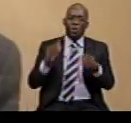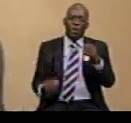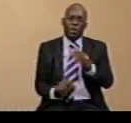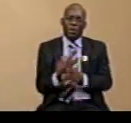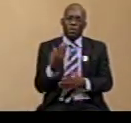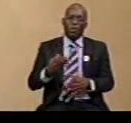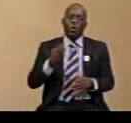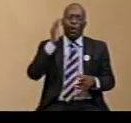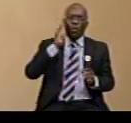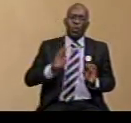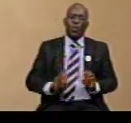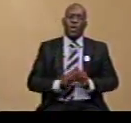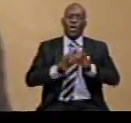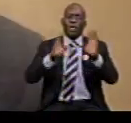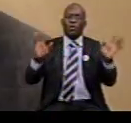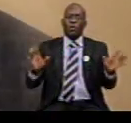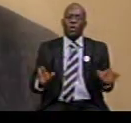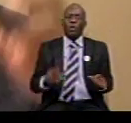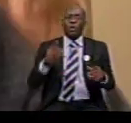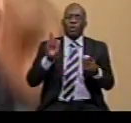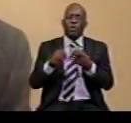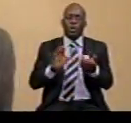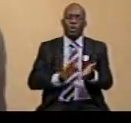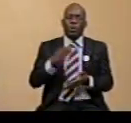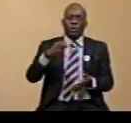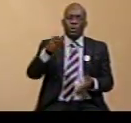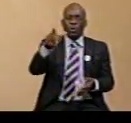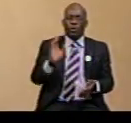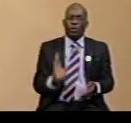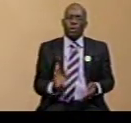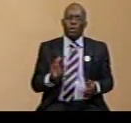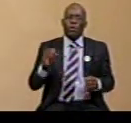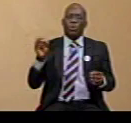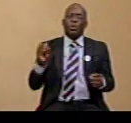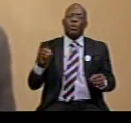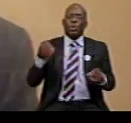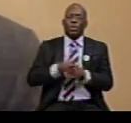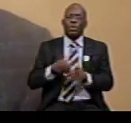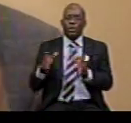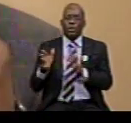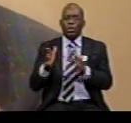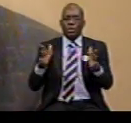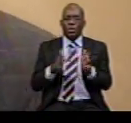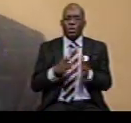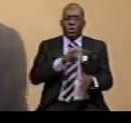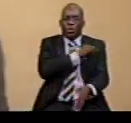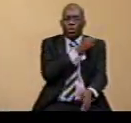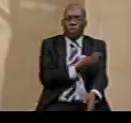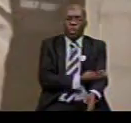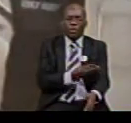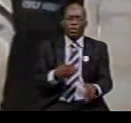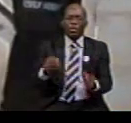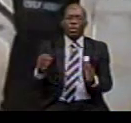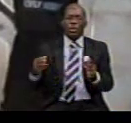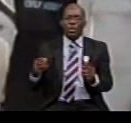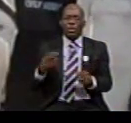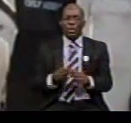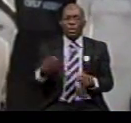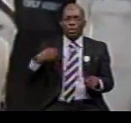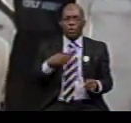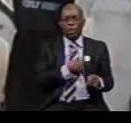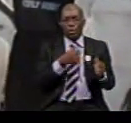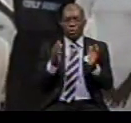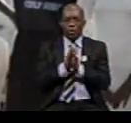name of Jesus to the glory of God. In Jesus' mighty name we pray. Amen. We are going to